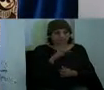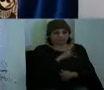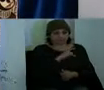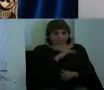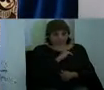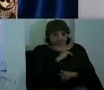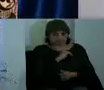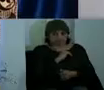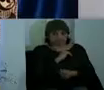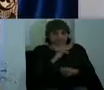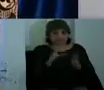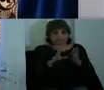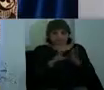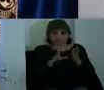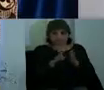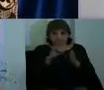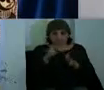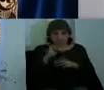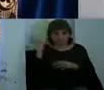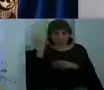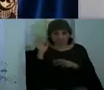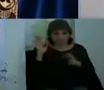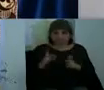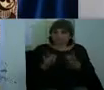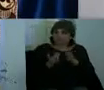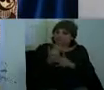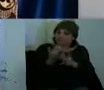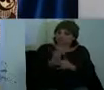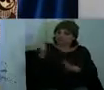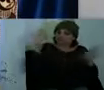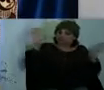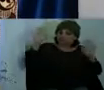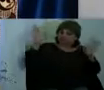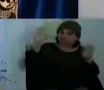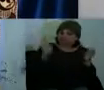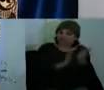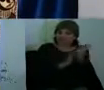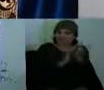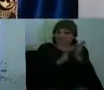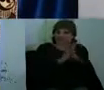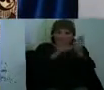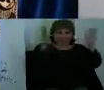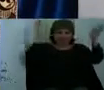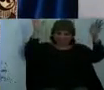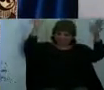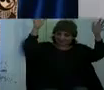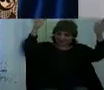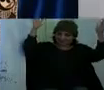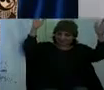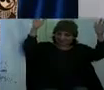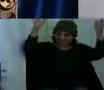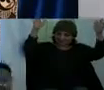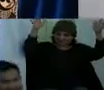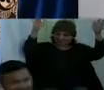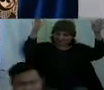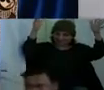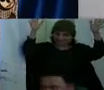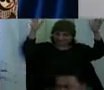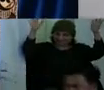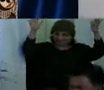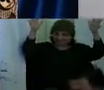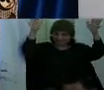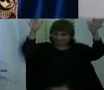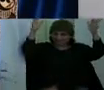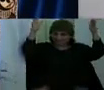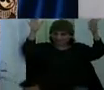senior pastor. And would you just wave at me if you're brand new and let me wave back? Amen. We got several people around.